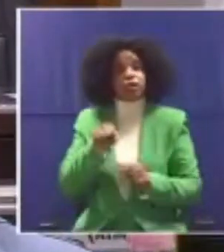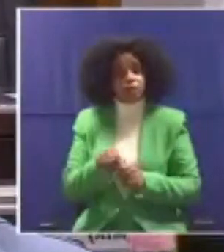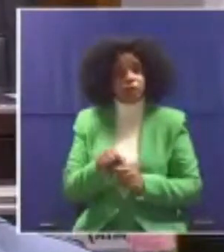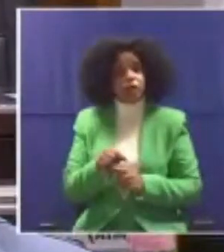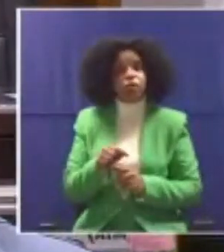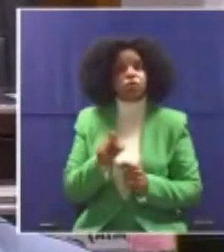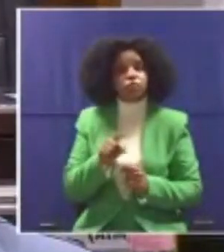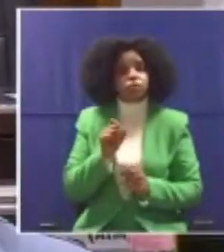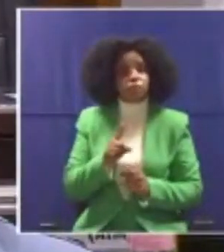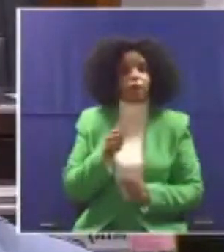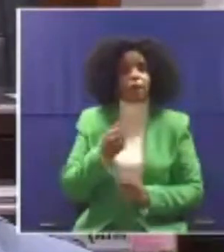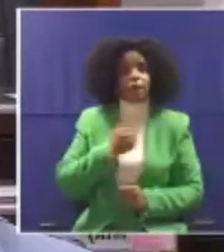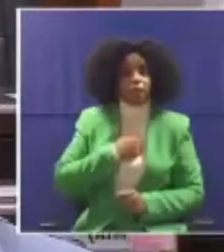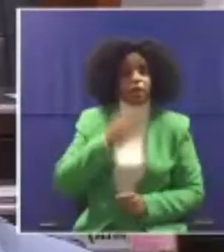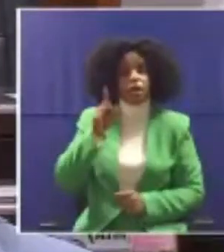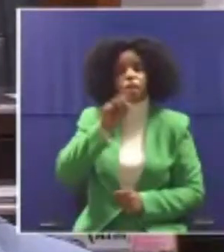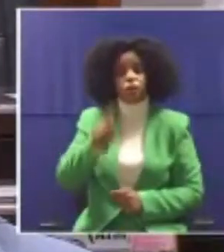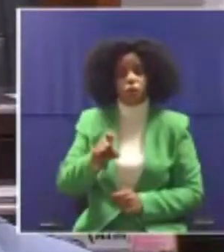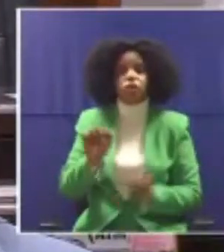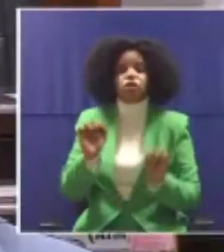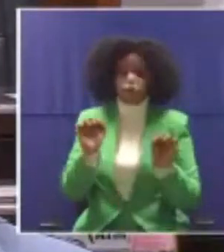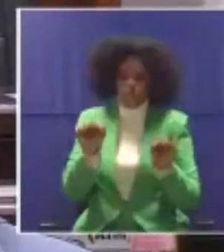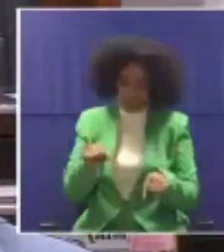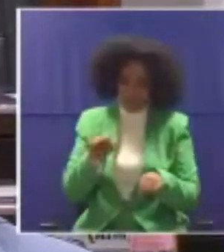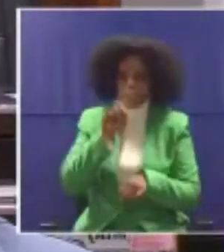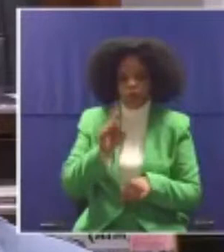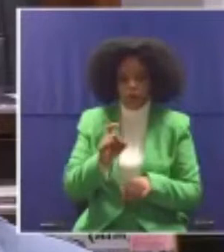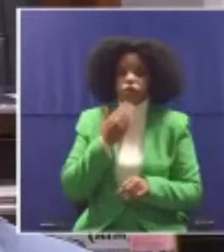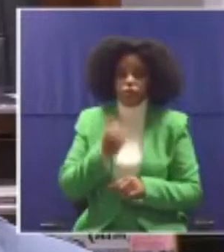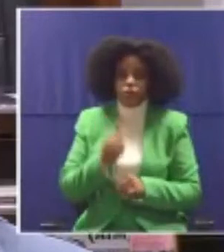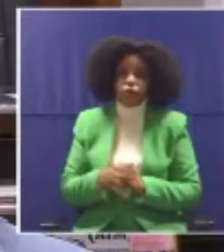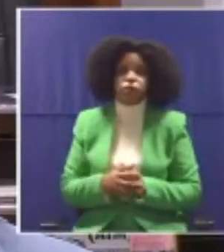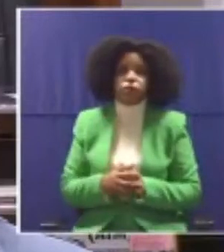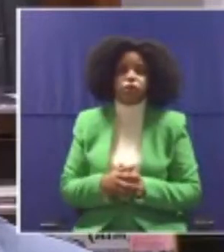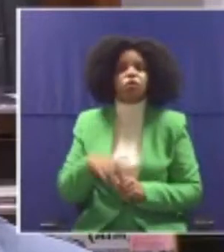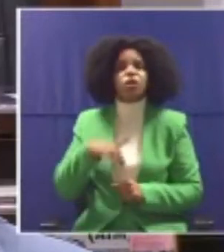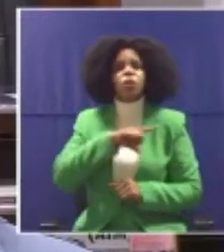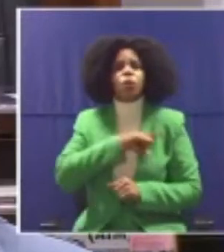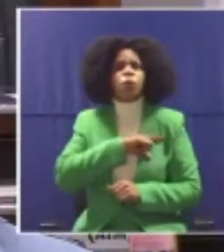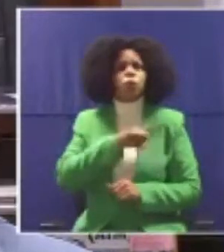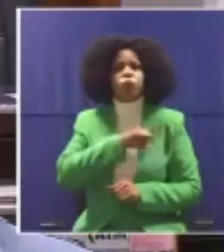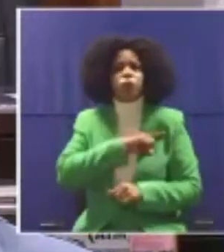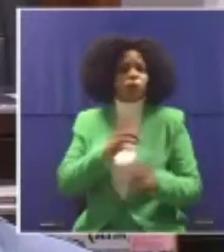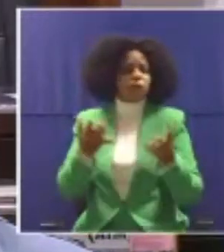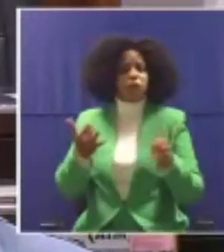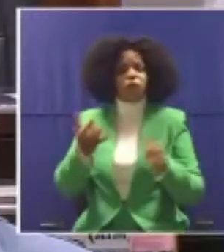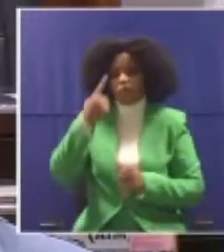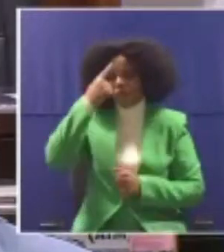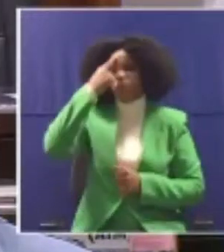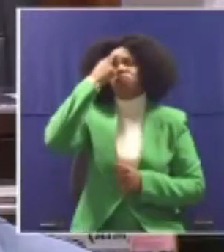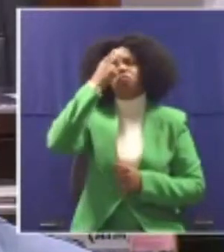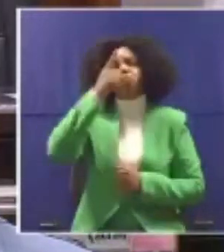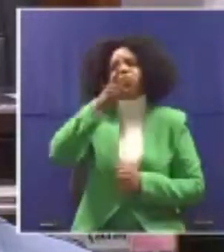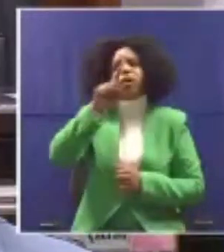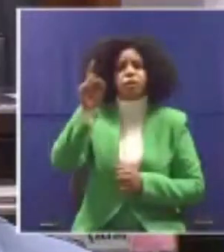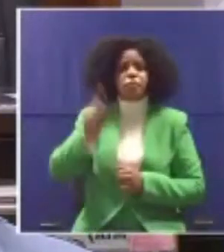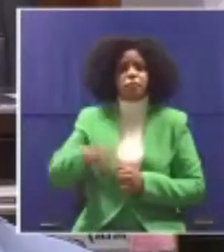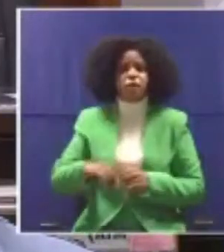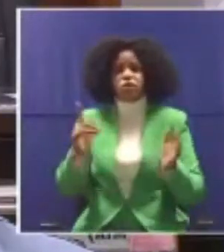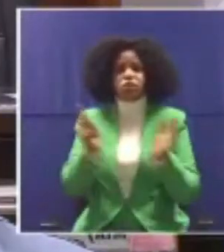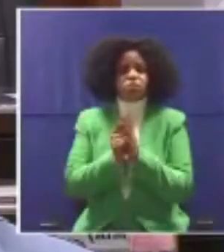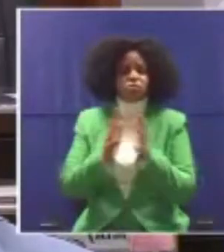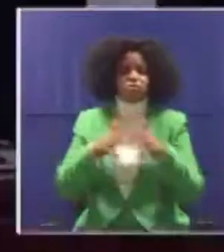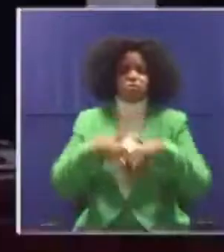state of the city. My question, sir, Yes, your question. why do you want to come with legislation now while the ANC is going to lose power? Thank